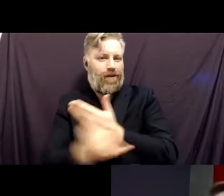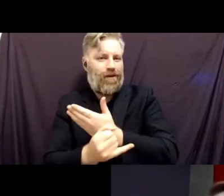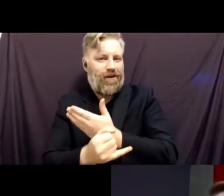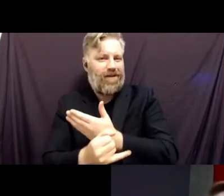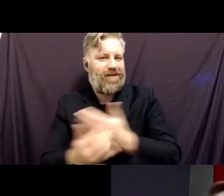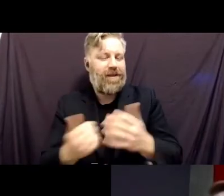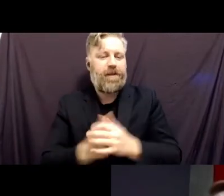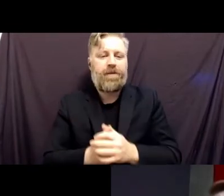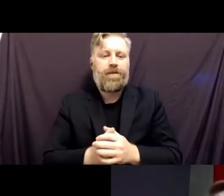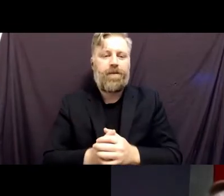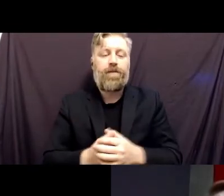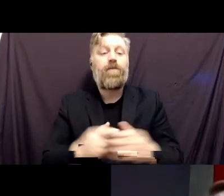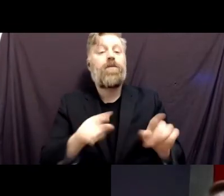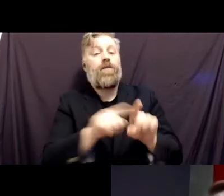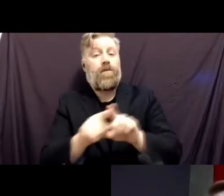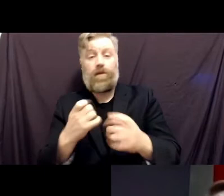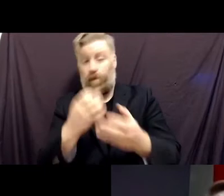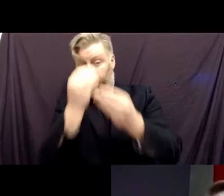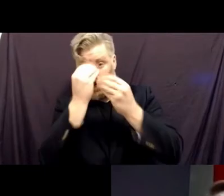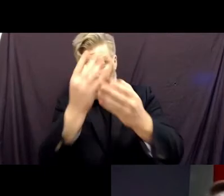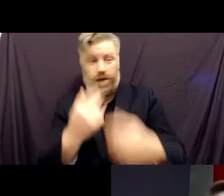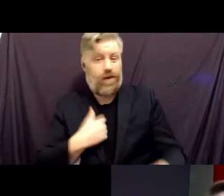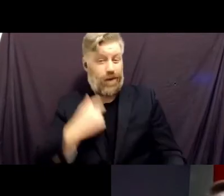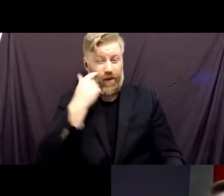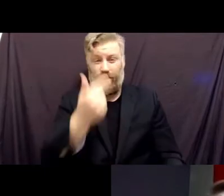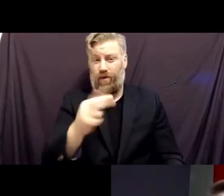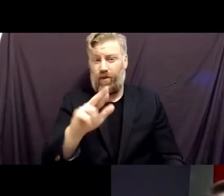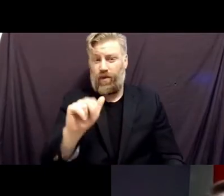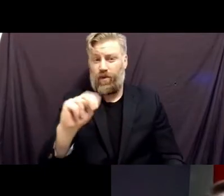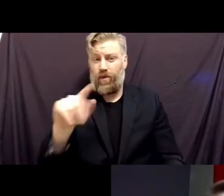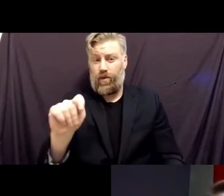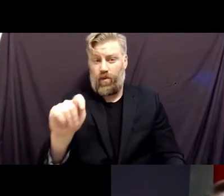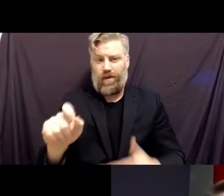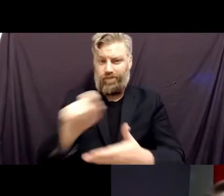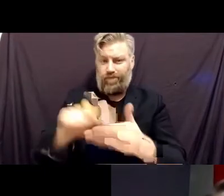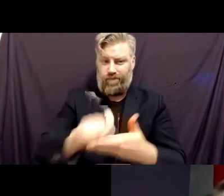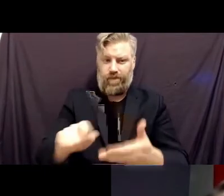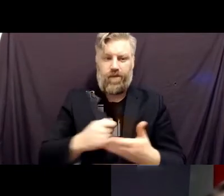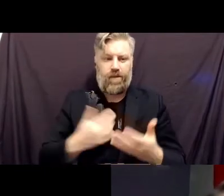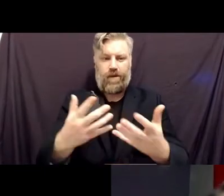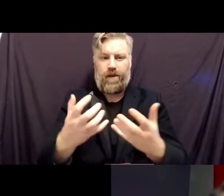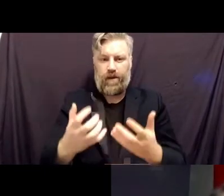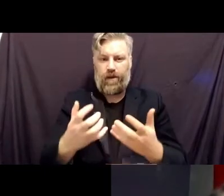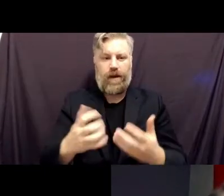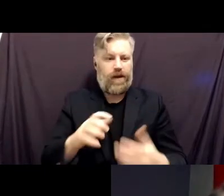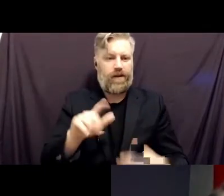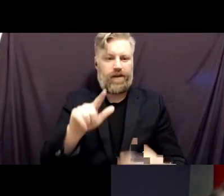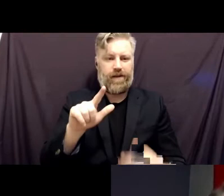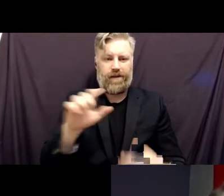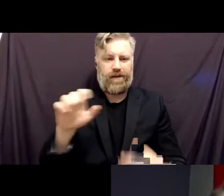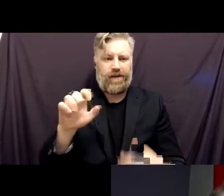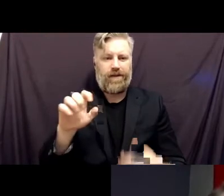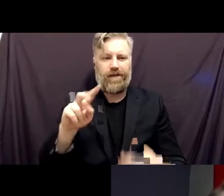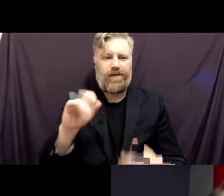that we have just wrote a grant to try to bring LeVox to St. Cloud State University and to the